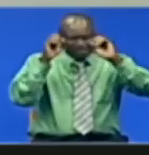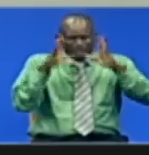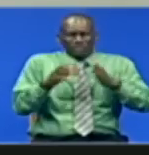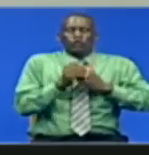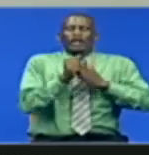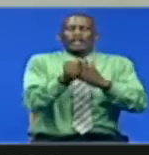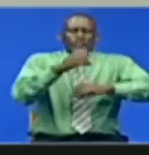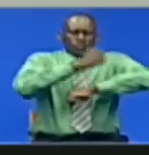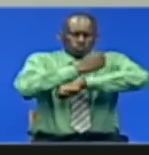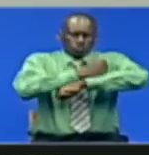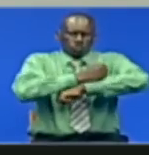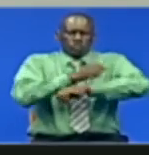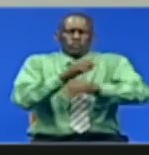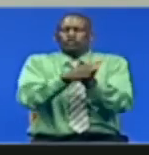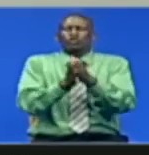Sakes Mwasame with the story.